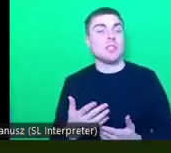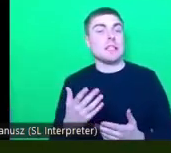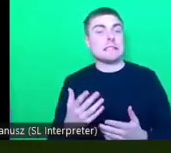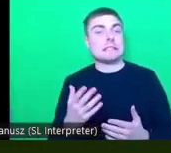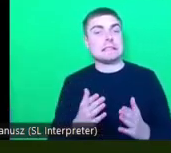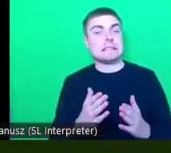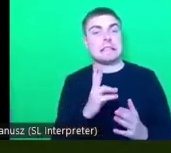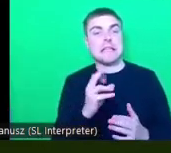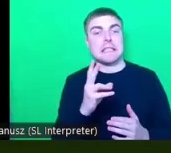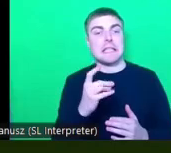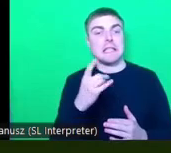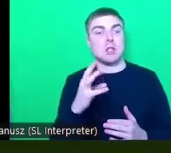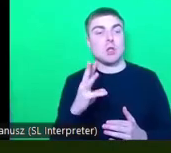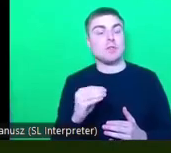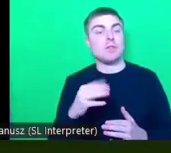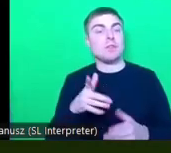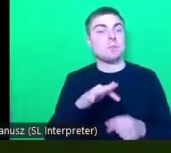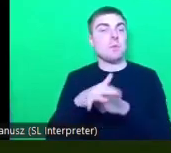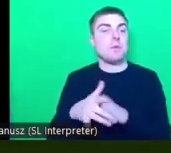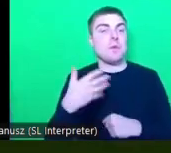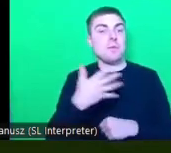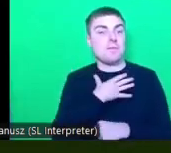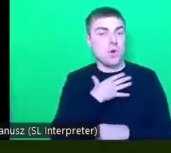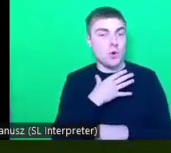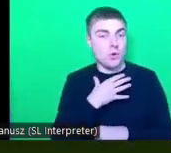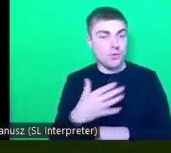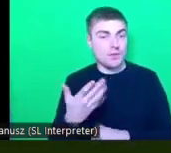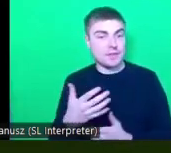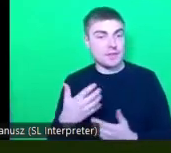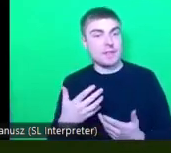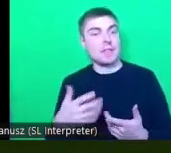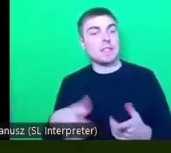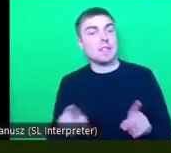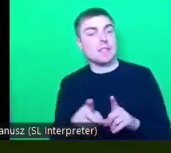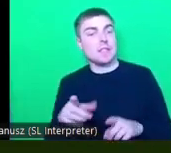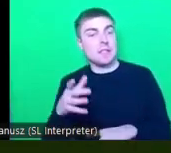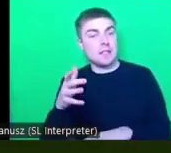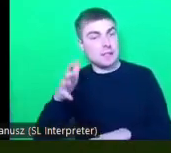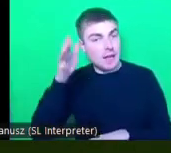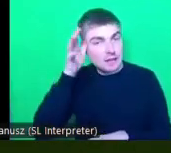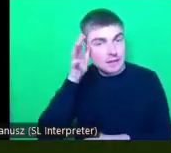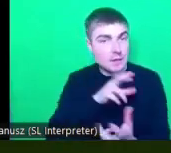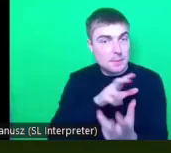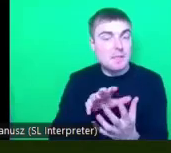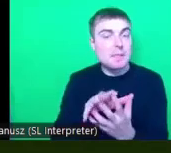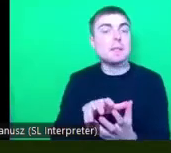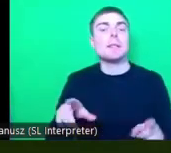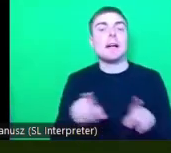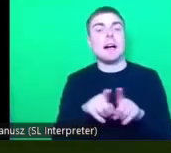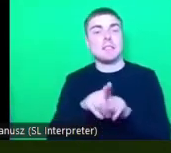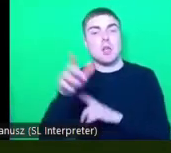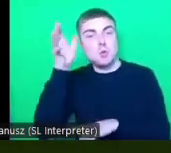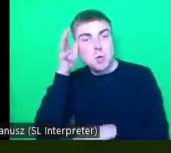also on the browsing damage levels. So the behavior of